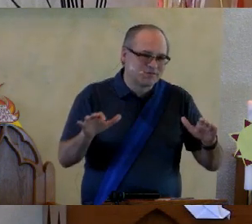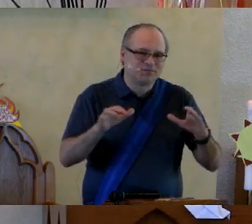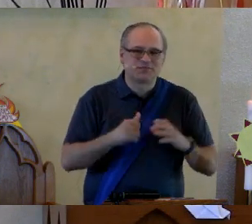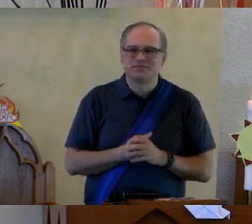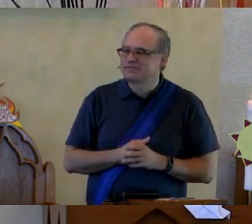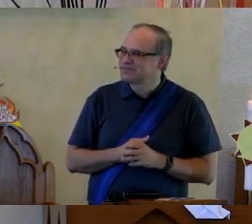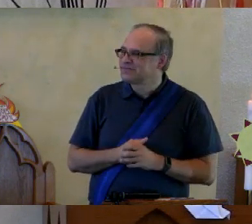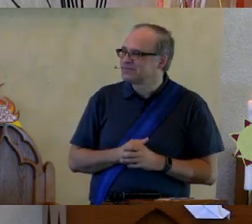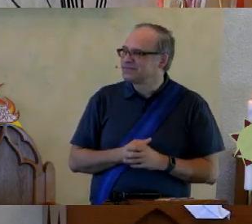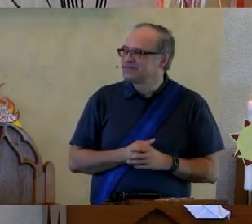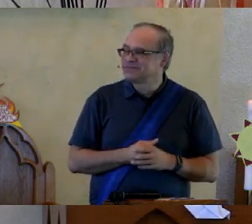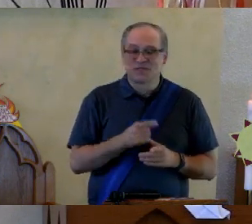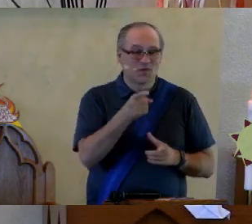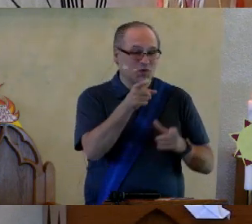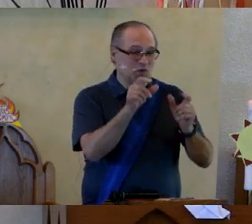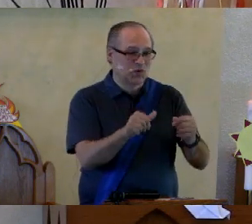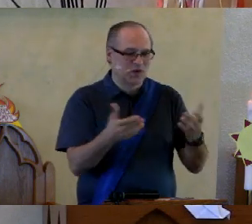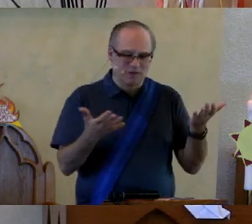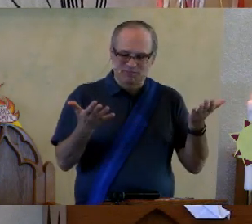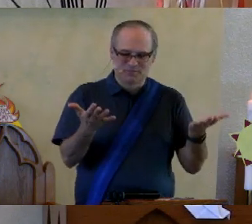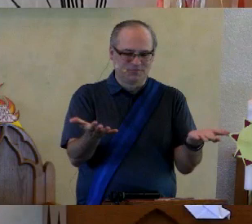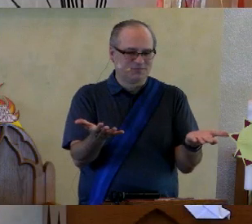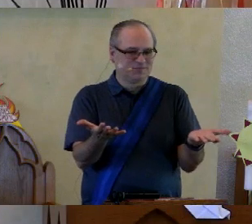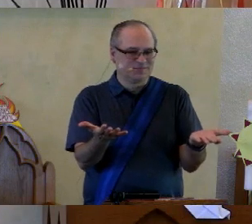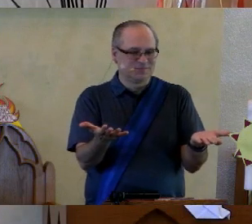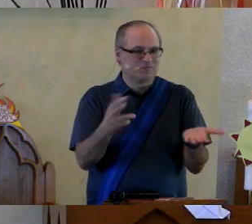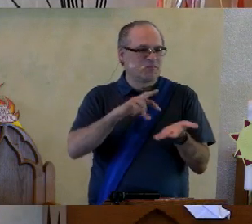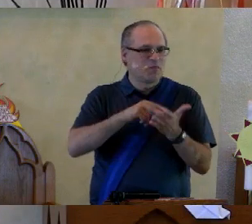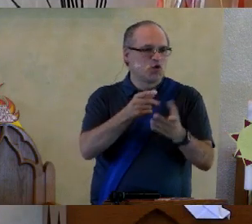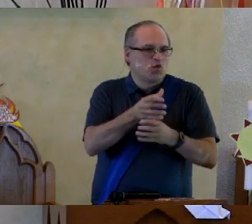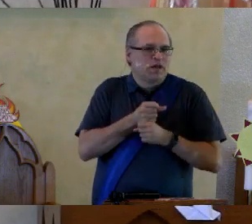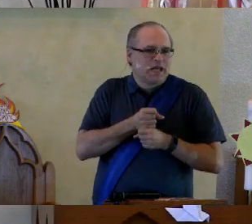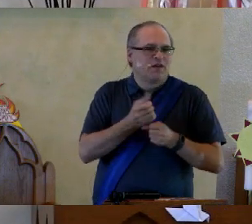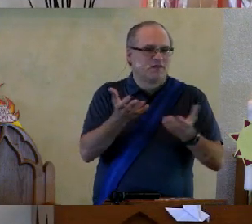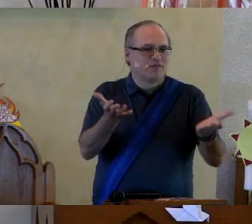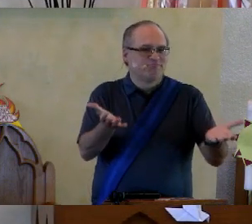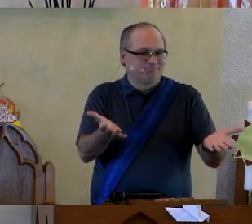you can put your hands out in a posture of receiving.